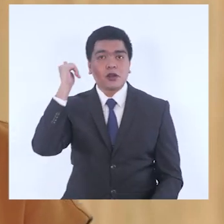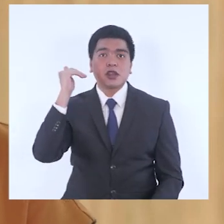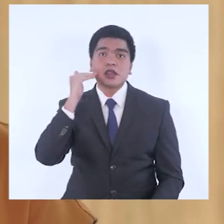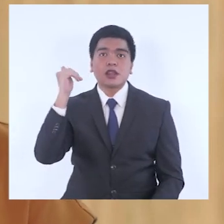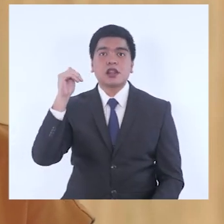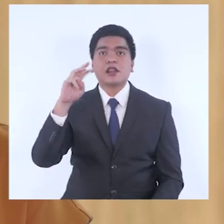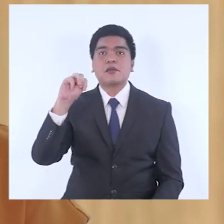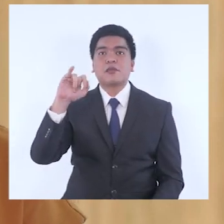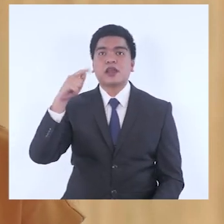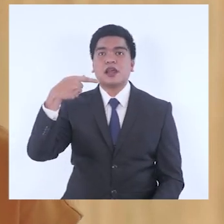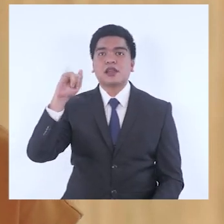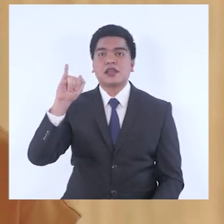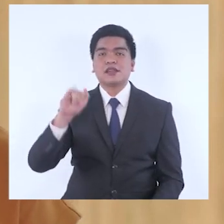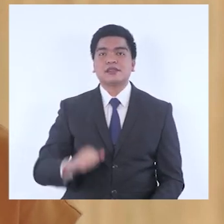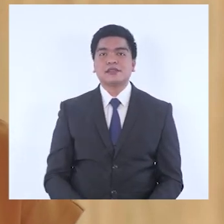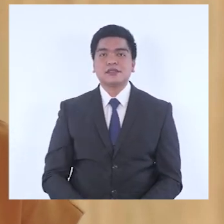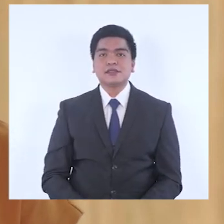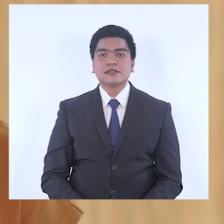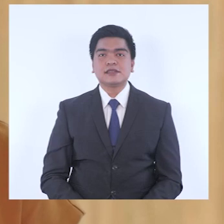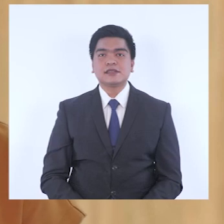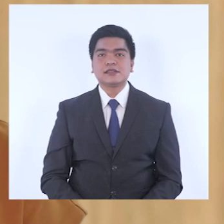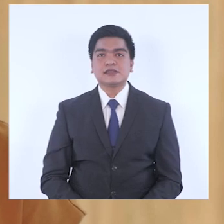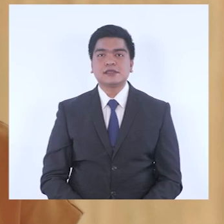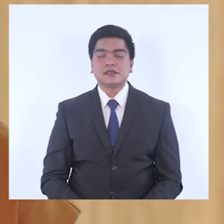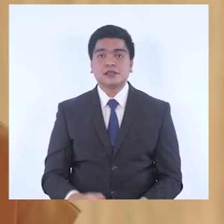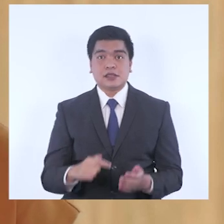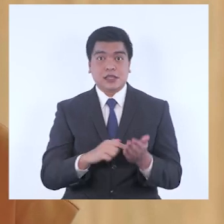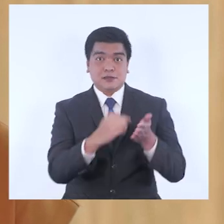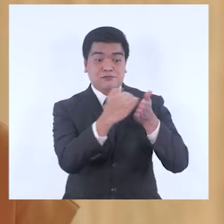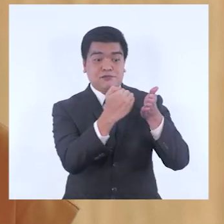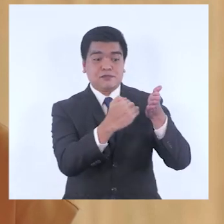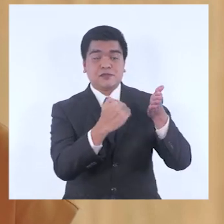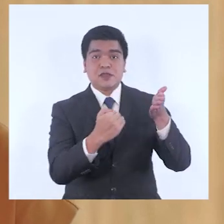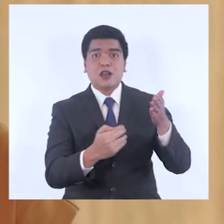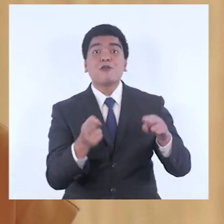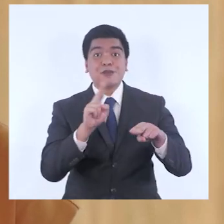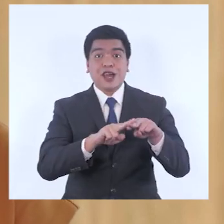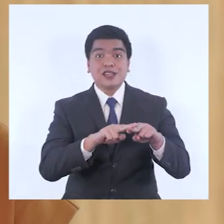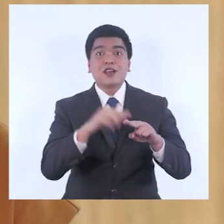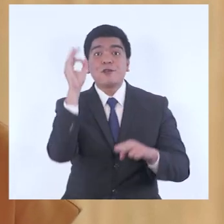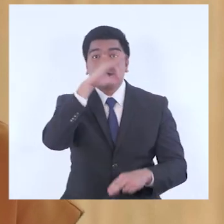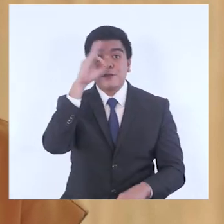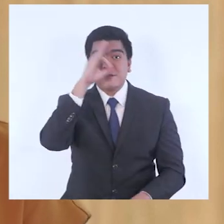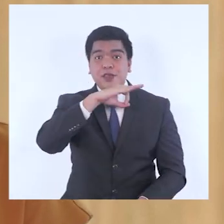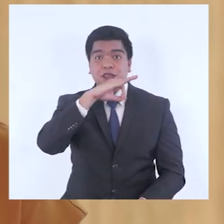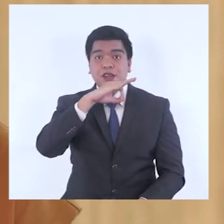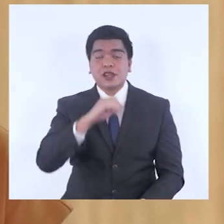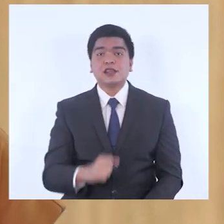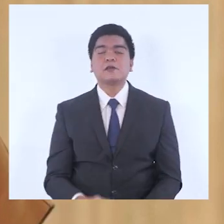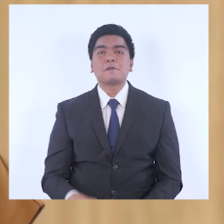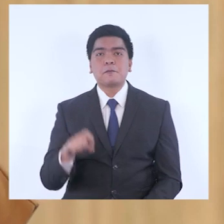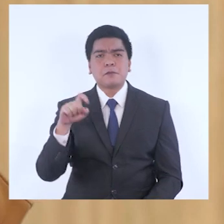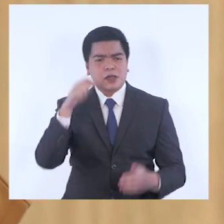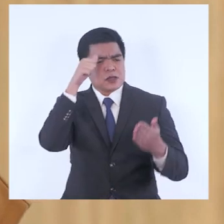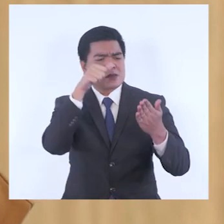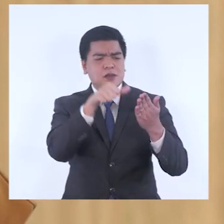But to this list, I would add Filipino as one major concern. You may wonder why.